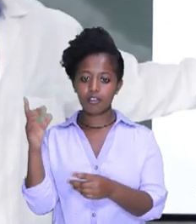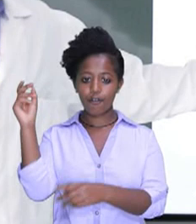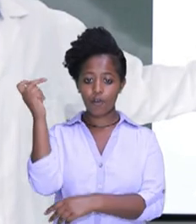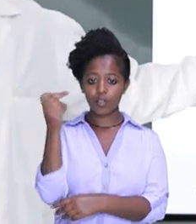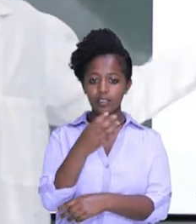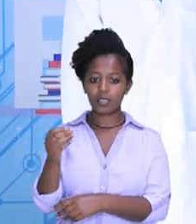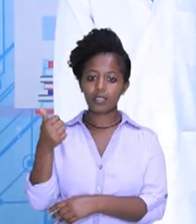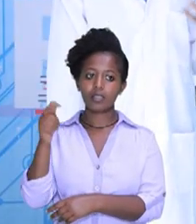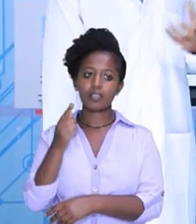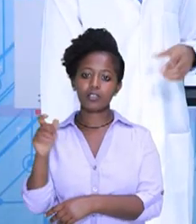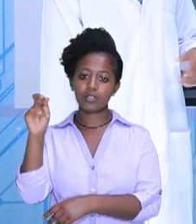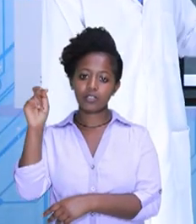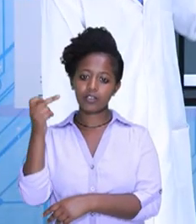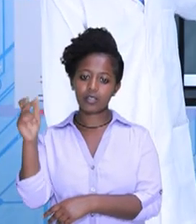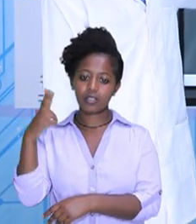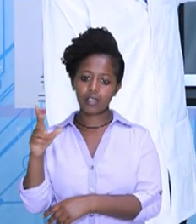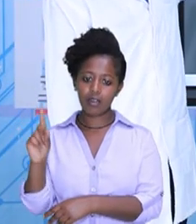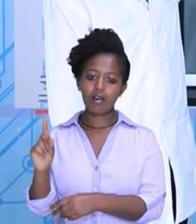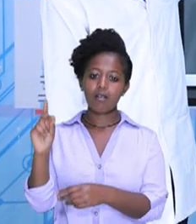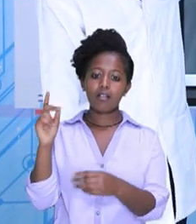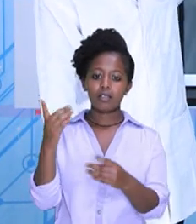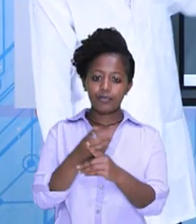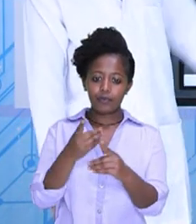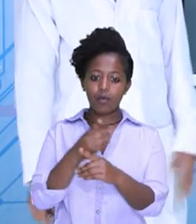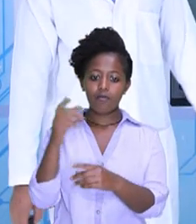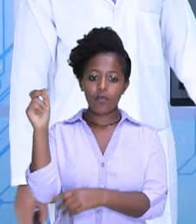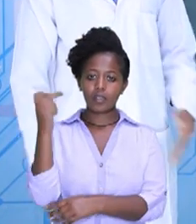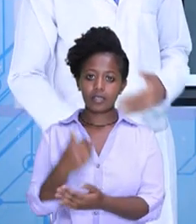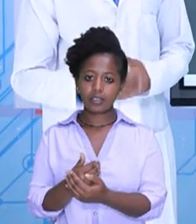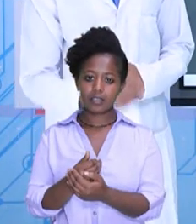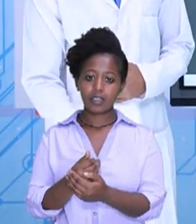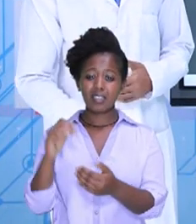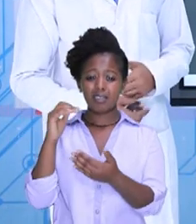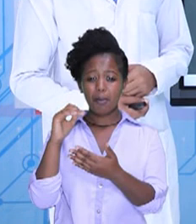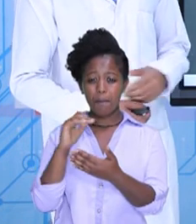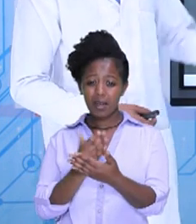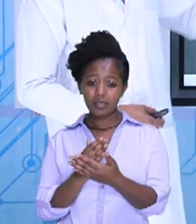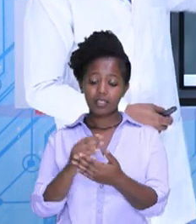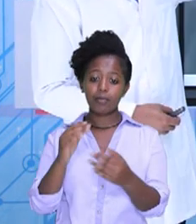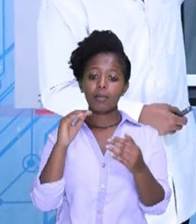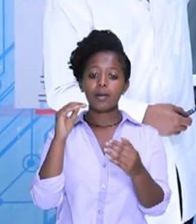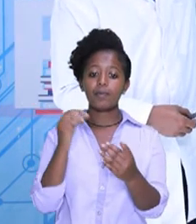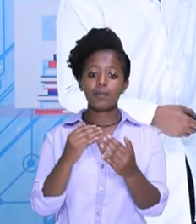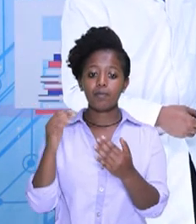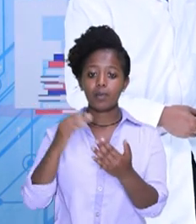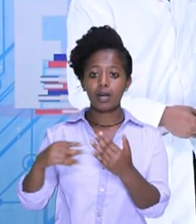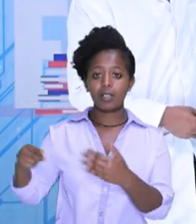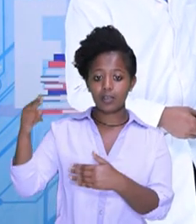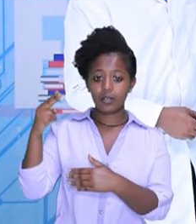the anangeria forests. And on the maximum altitude, as I've told you before, there